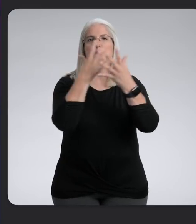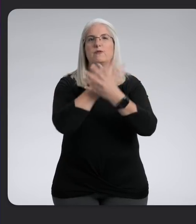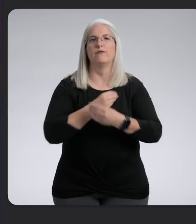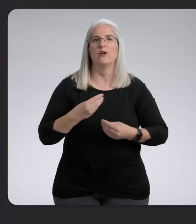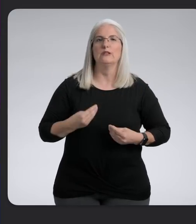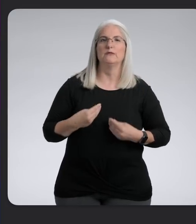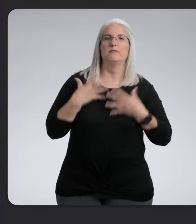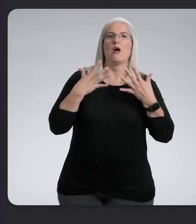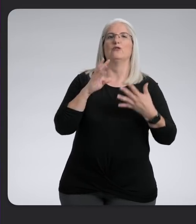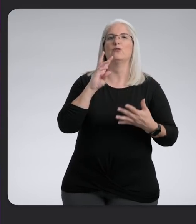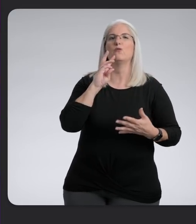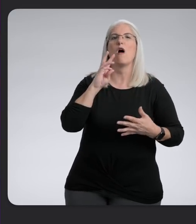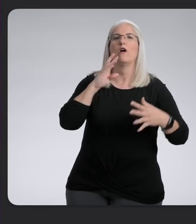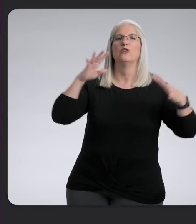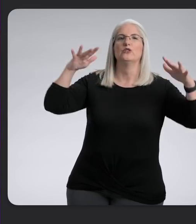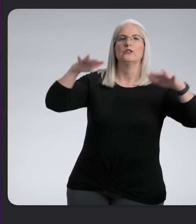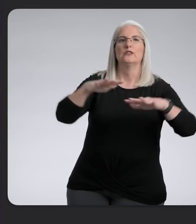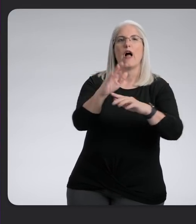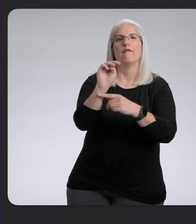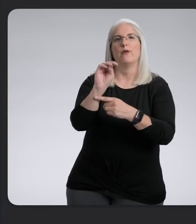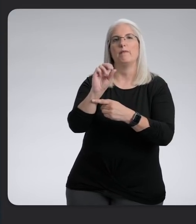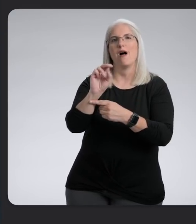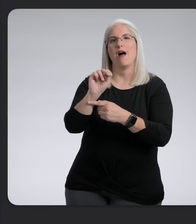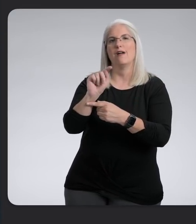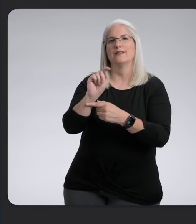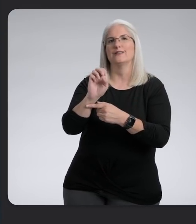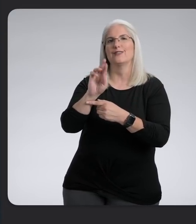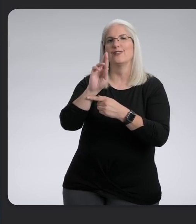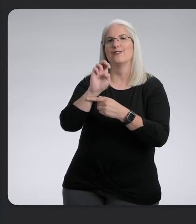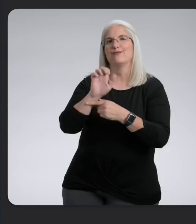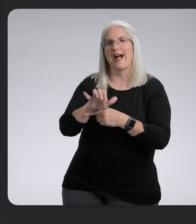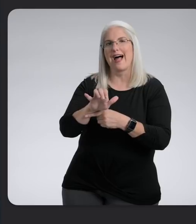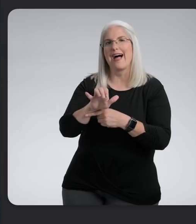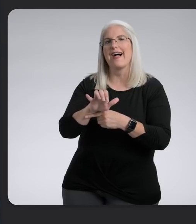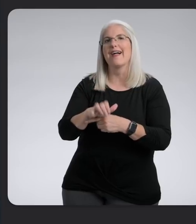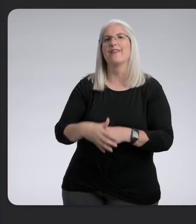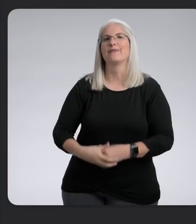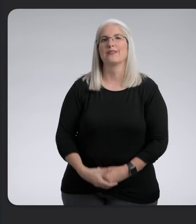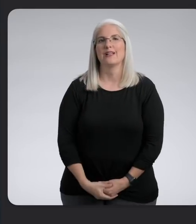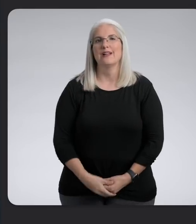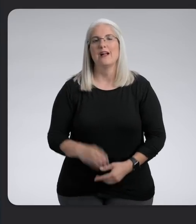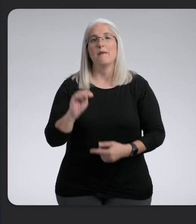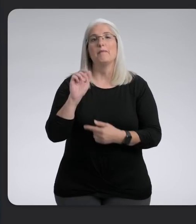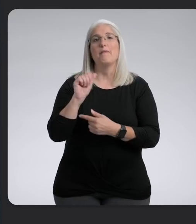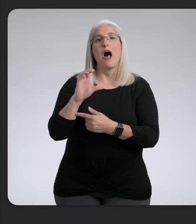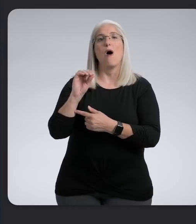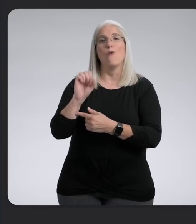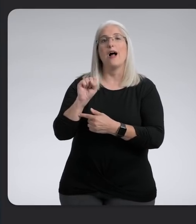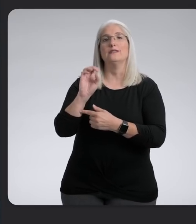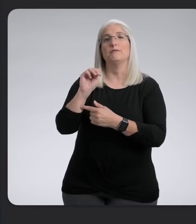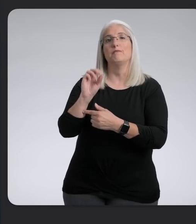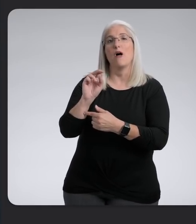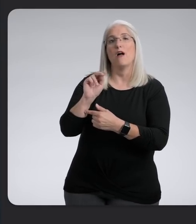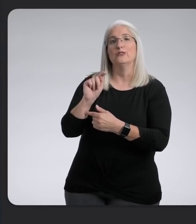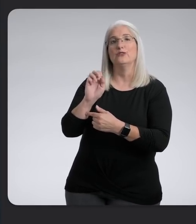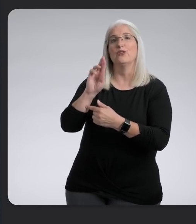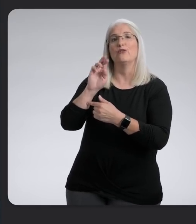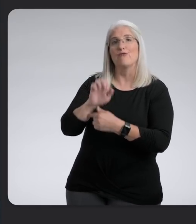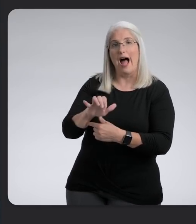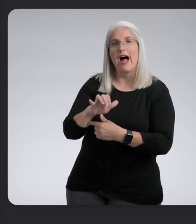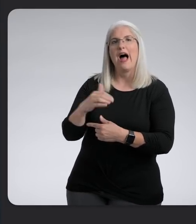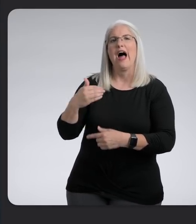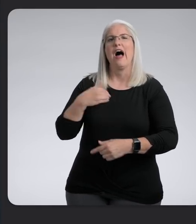of the beautiful rich waters of Monterey. macOS Monterey gives you the power to accomplish more than ever and helps you